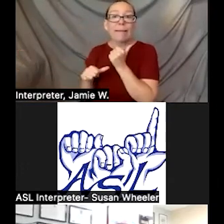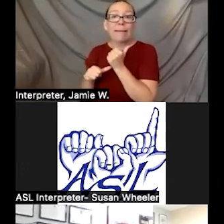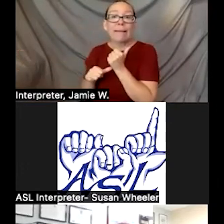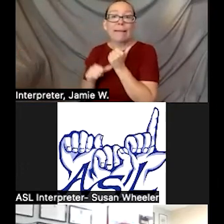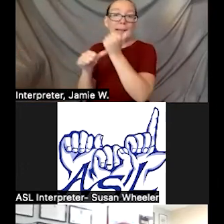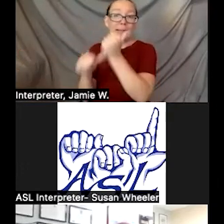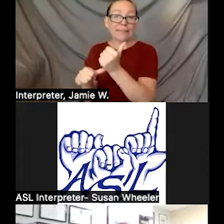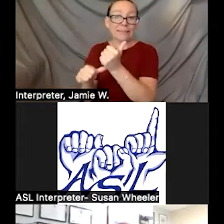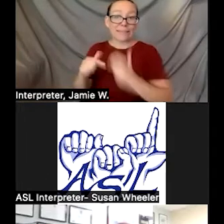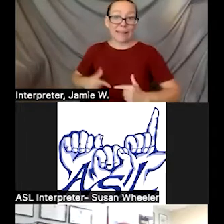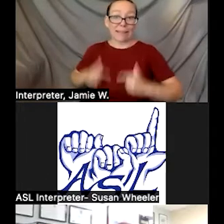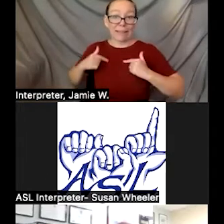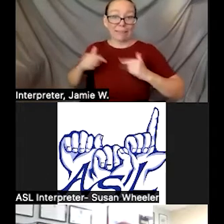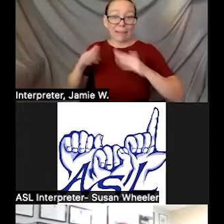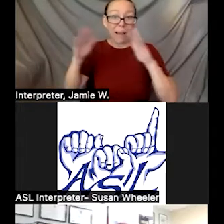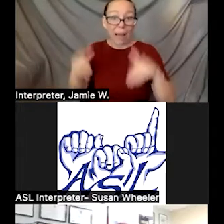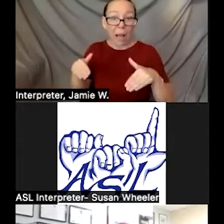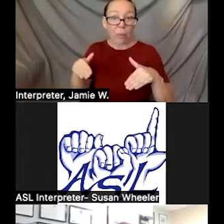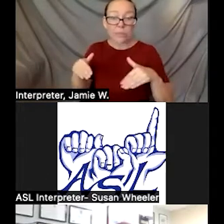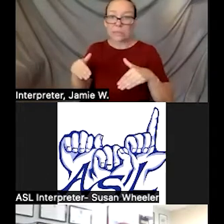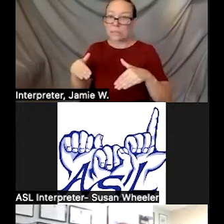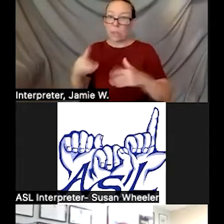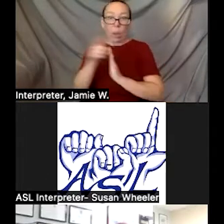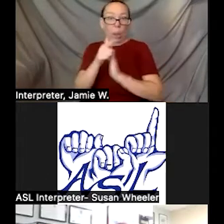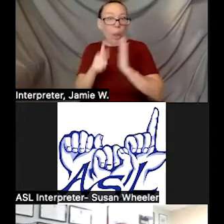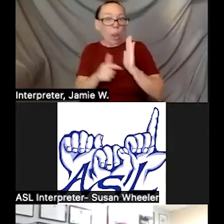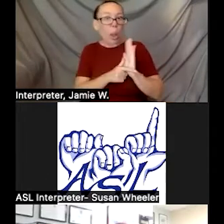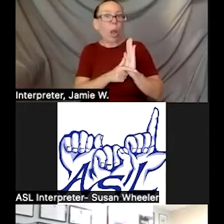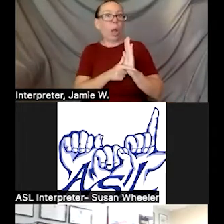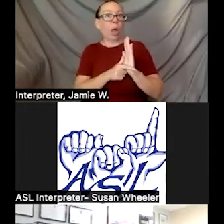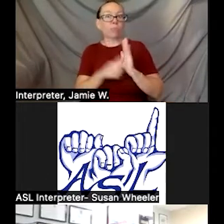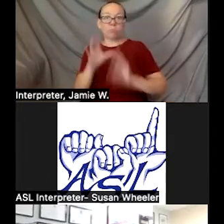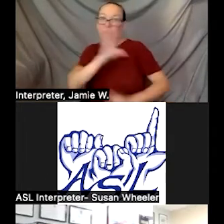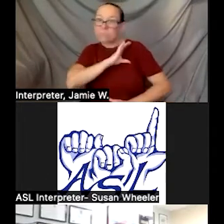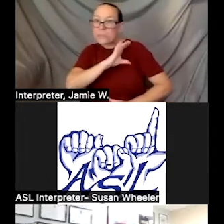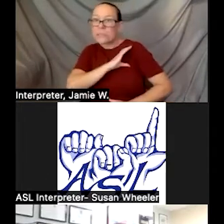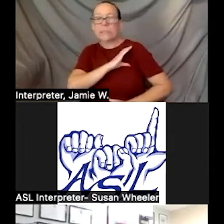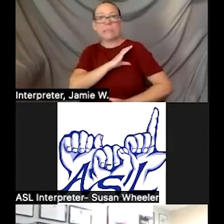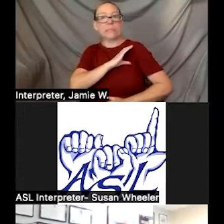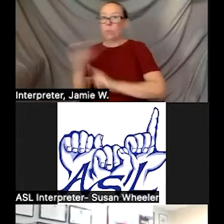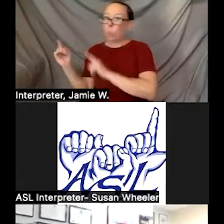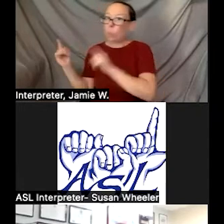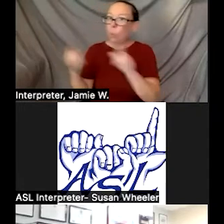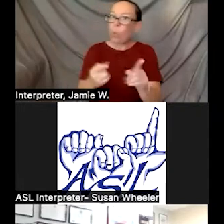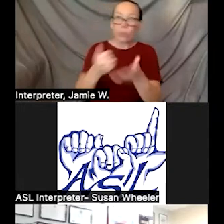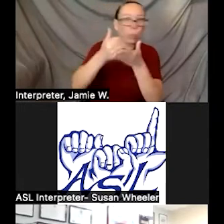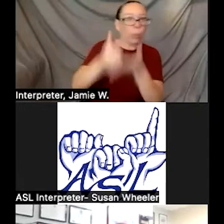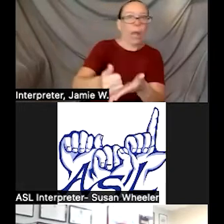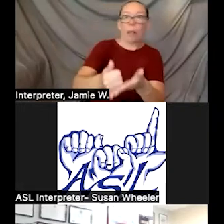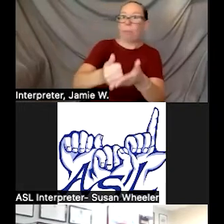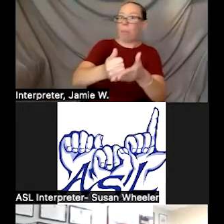evacuating everybody. But now they had a problem where they had 40 people who needed various types of